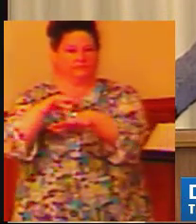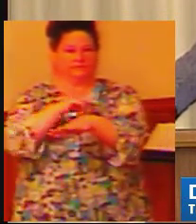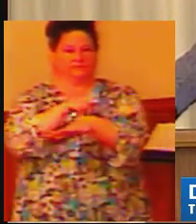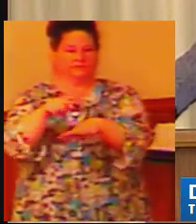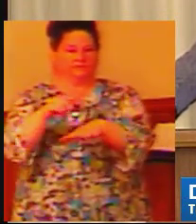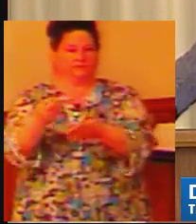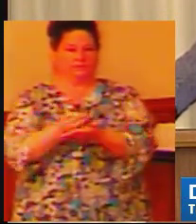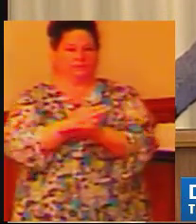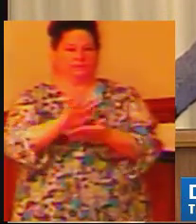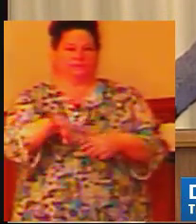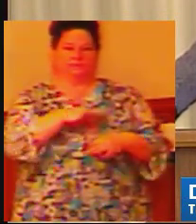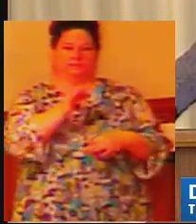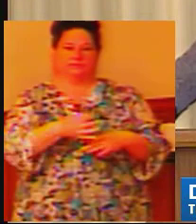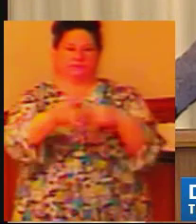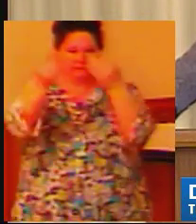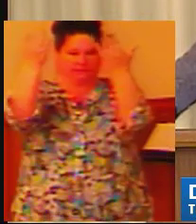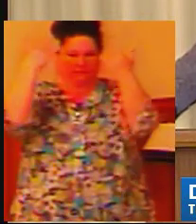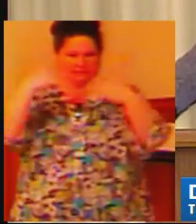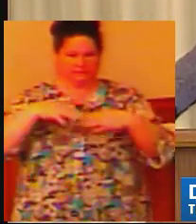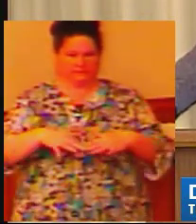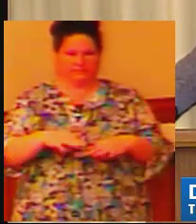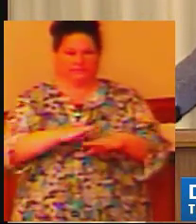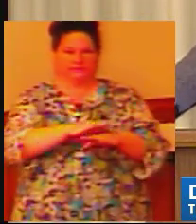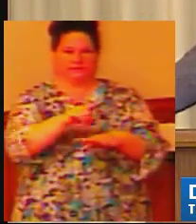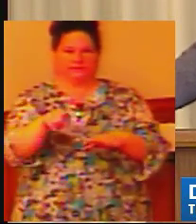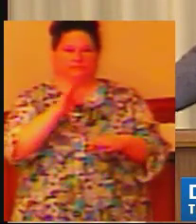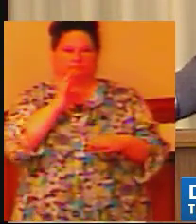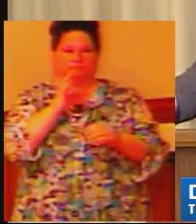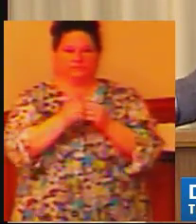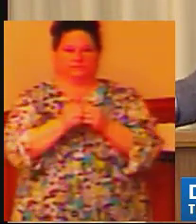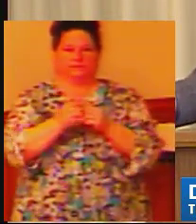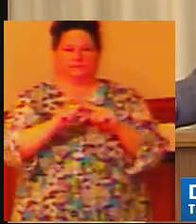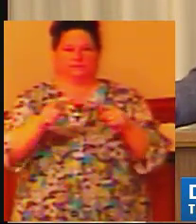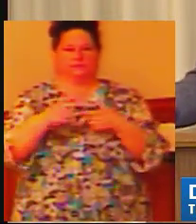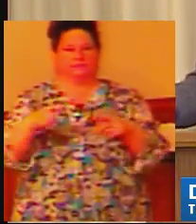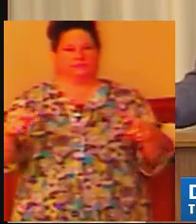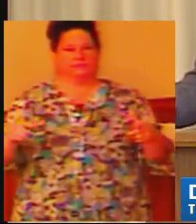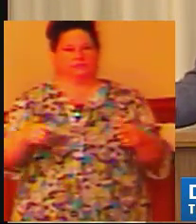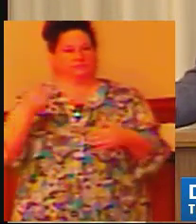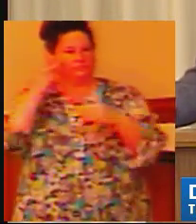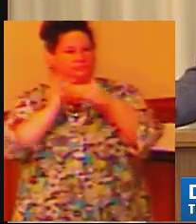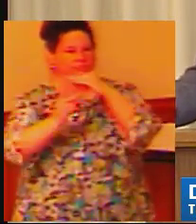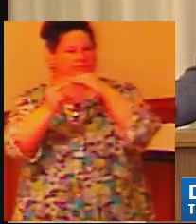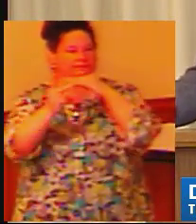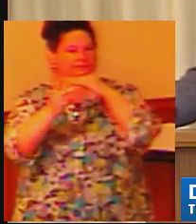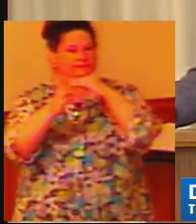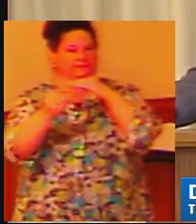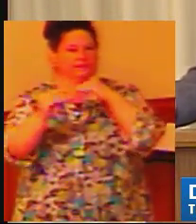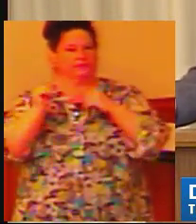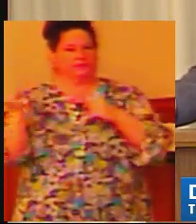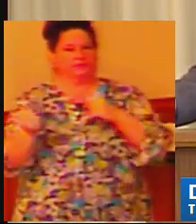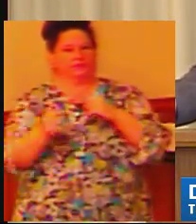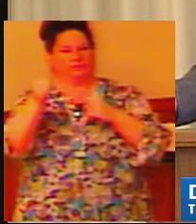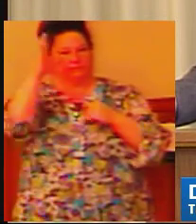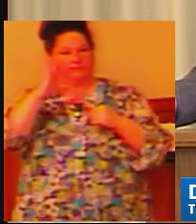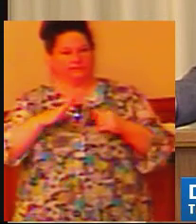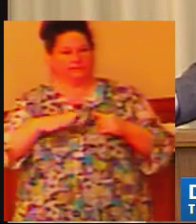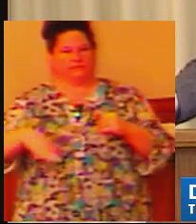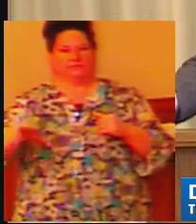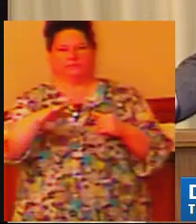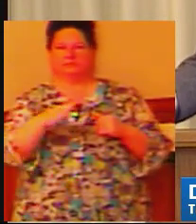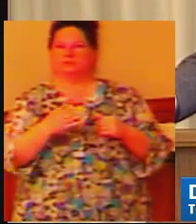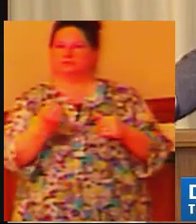the Holy Ghost came on them, and they spake with tongues and prophesied, and all the men were about